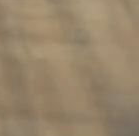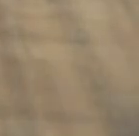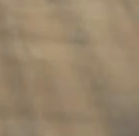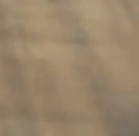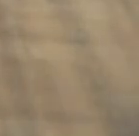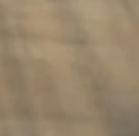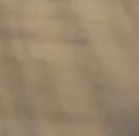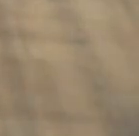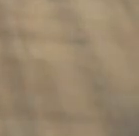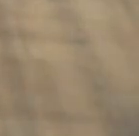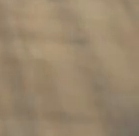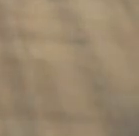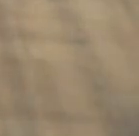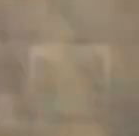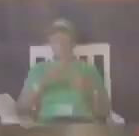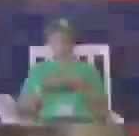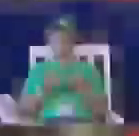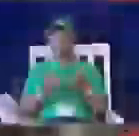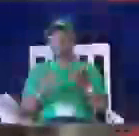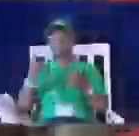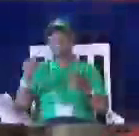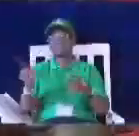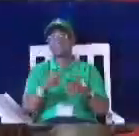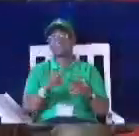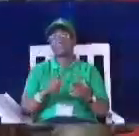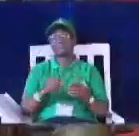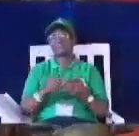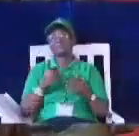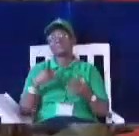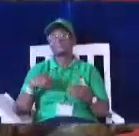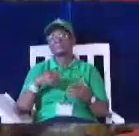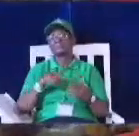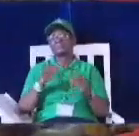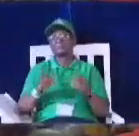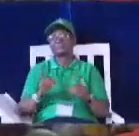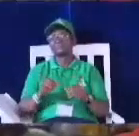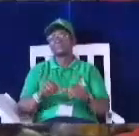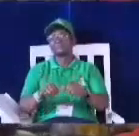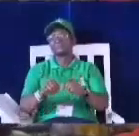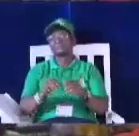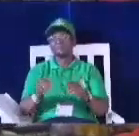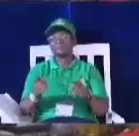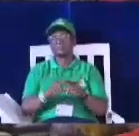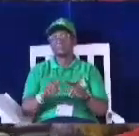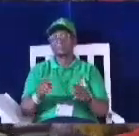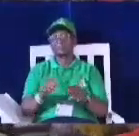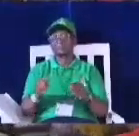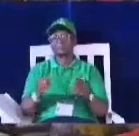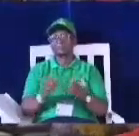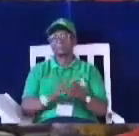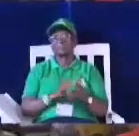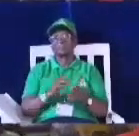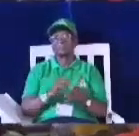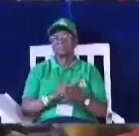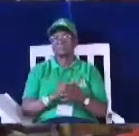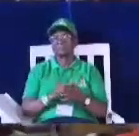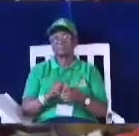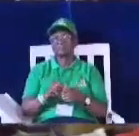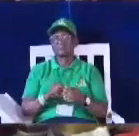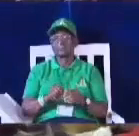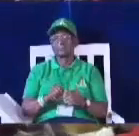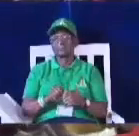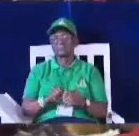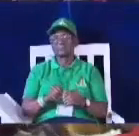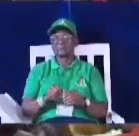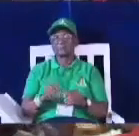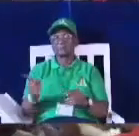can continue. As soon as you have filled, require something, you give it back to the ushers,